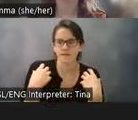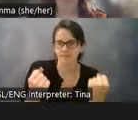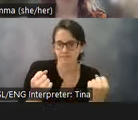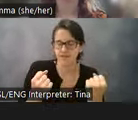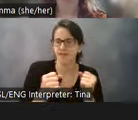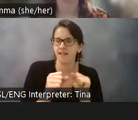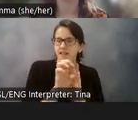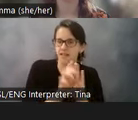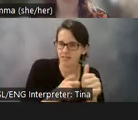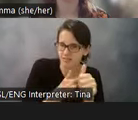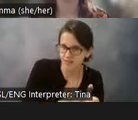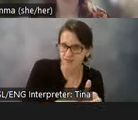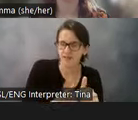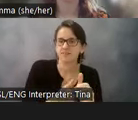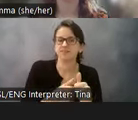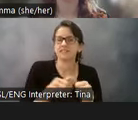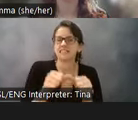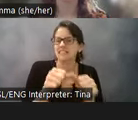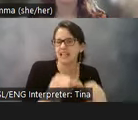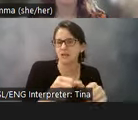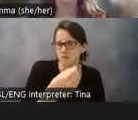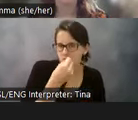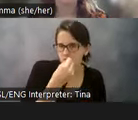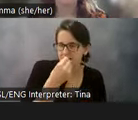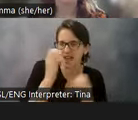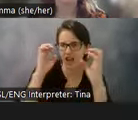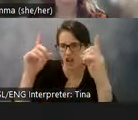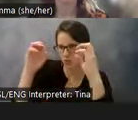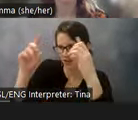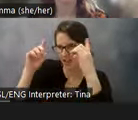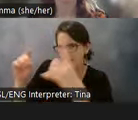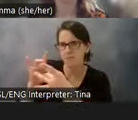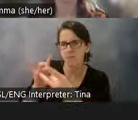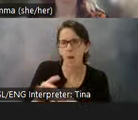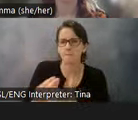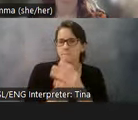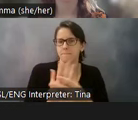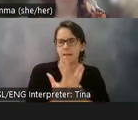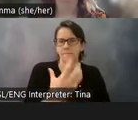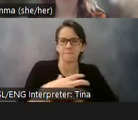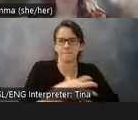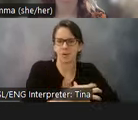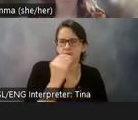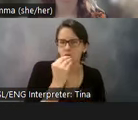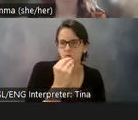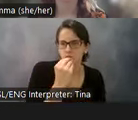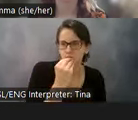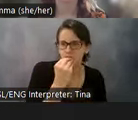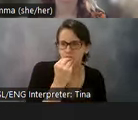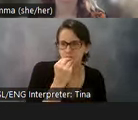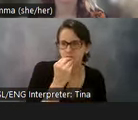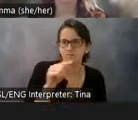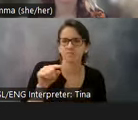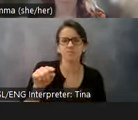education about plant-powered foods. Ocean is a passionate advocate for real, healthy, fair trade, sustainable, and plant-strong